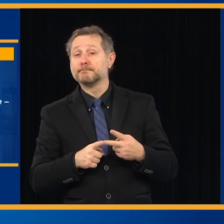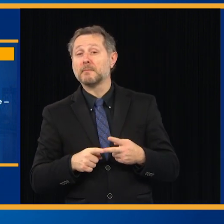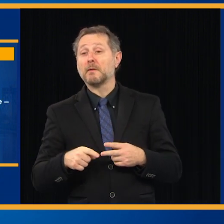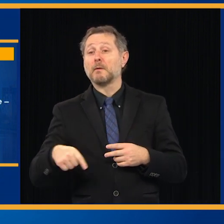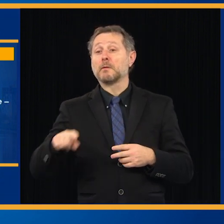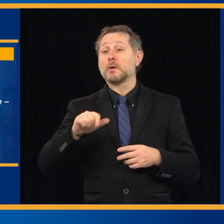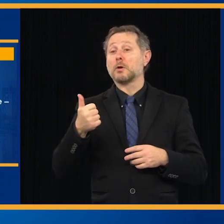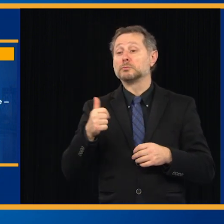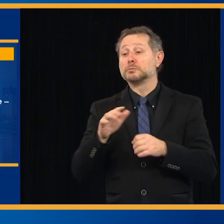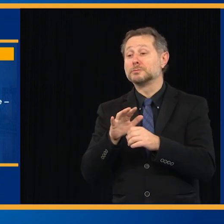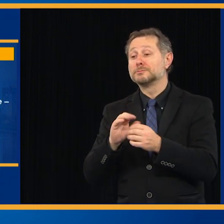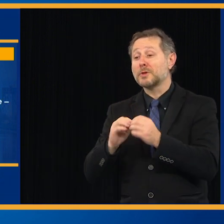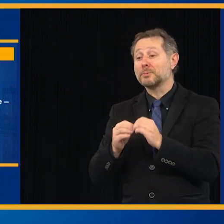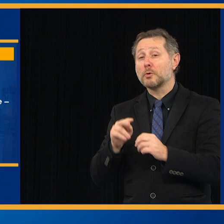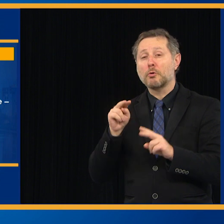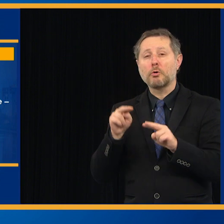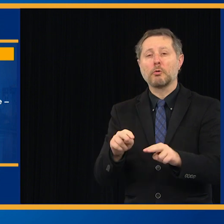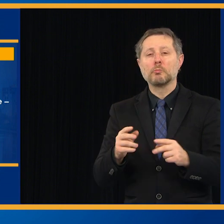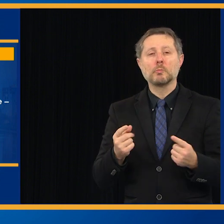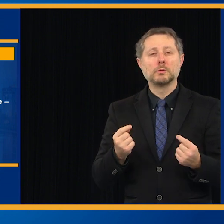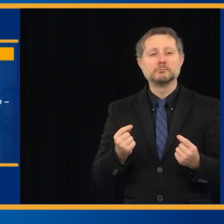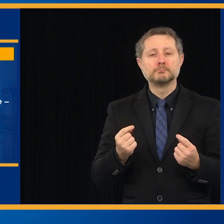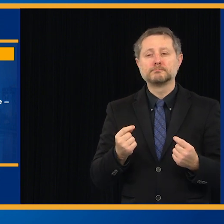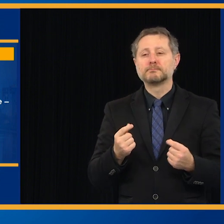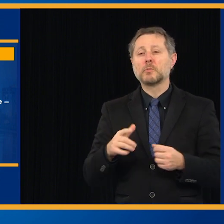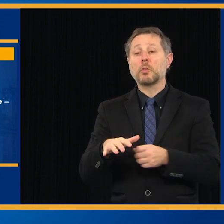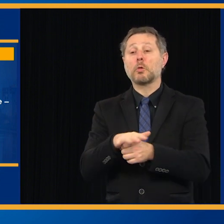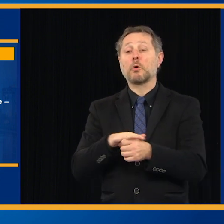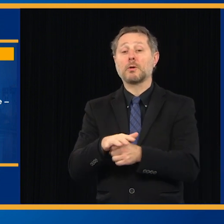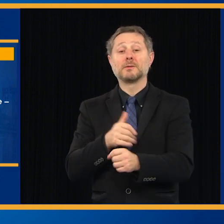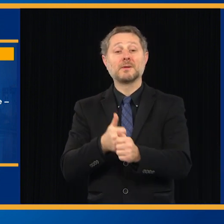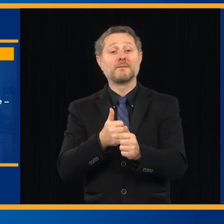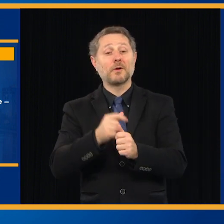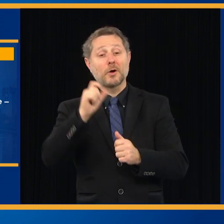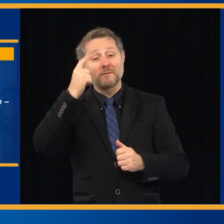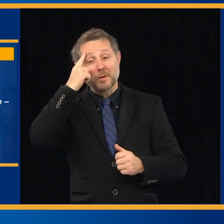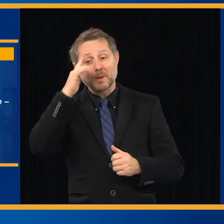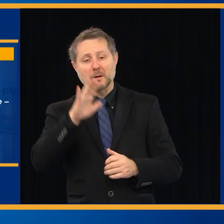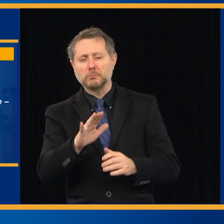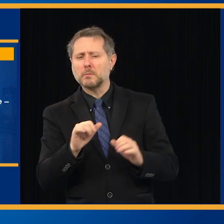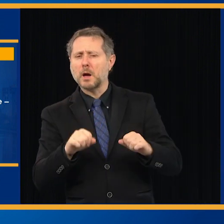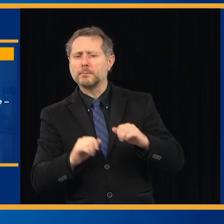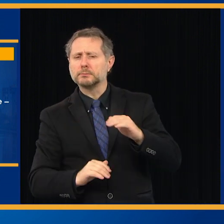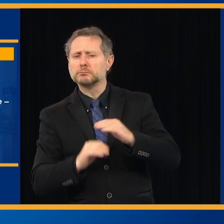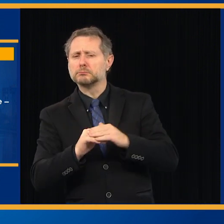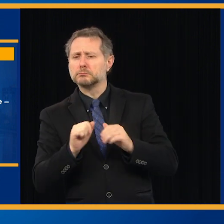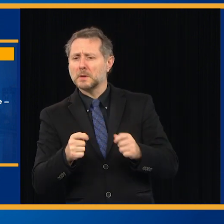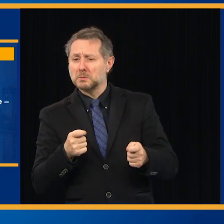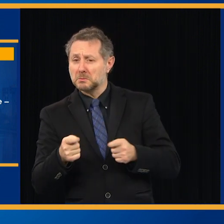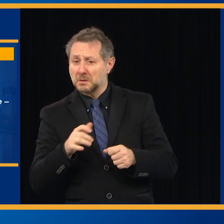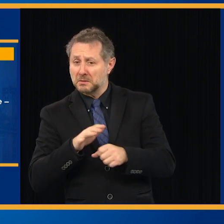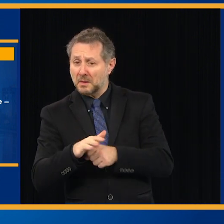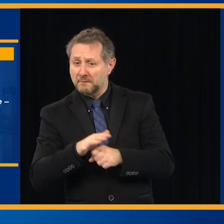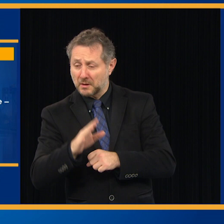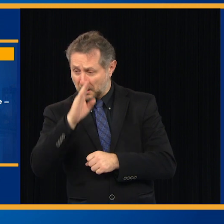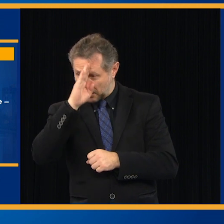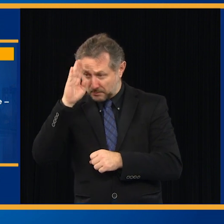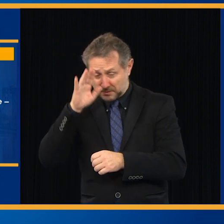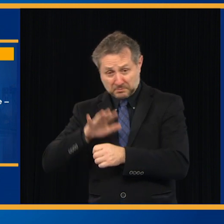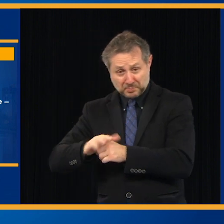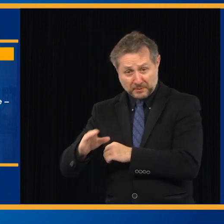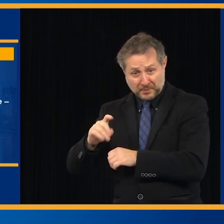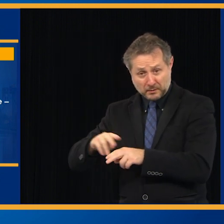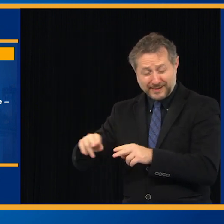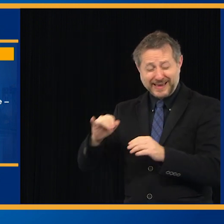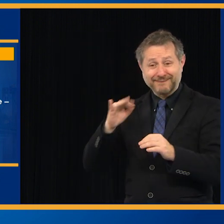factors looks to the capacity of local government. Do they have enough hospital beds open in case that infection rate